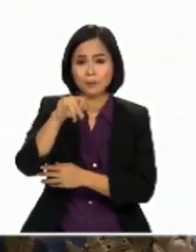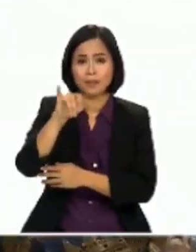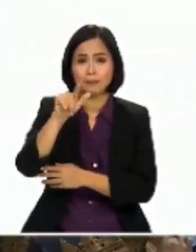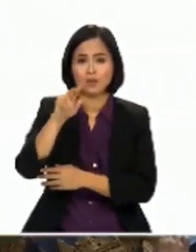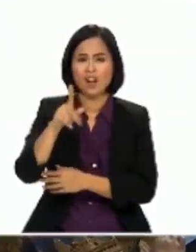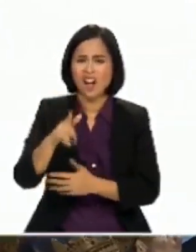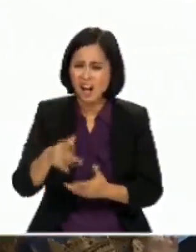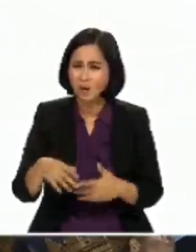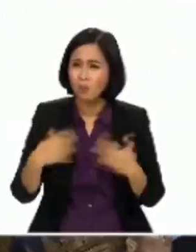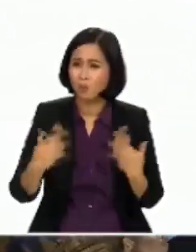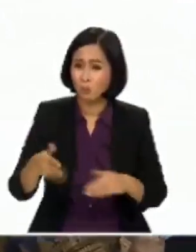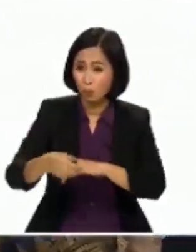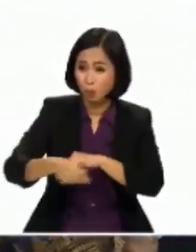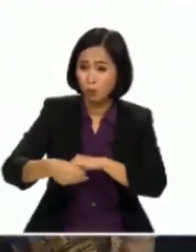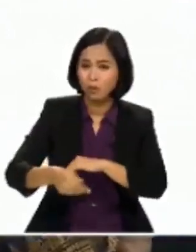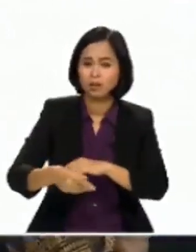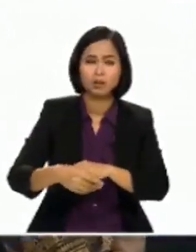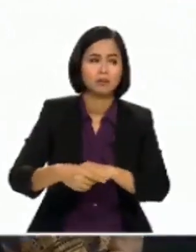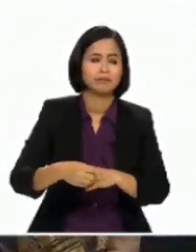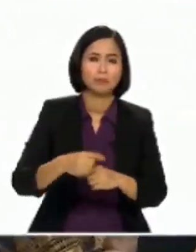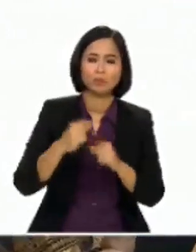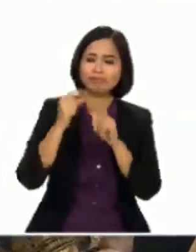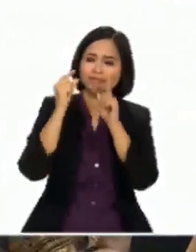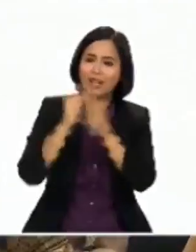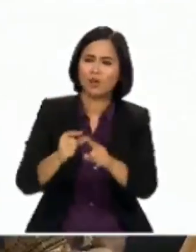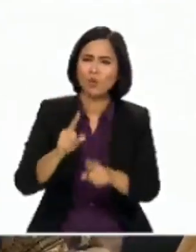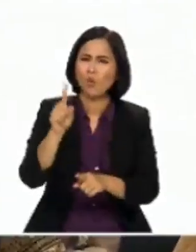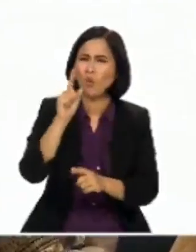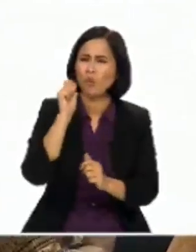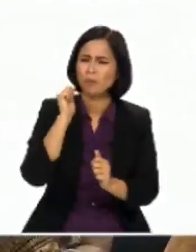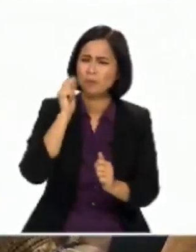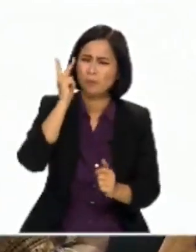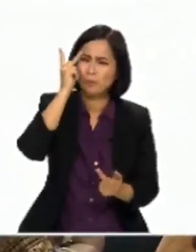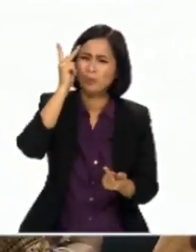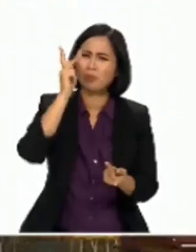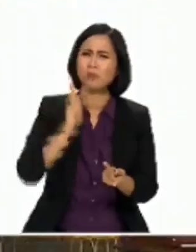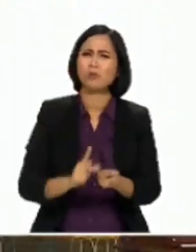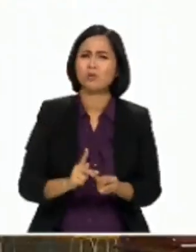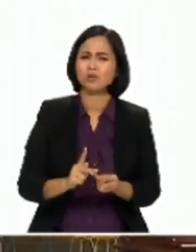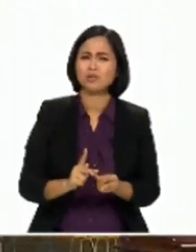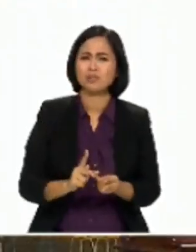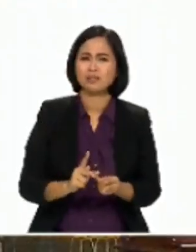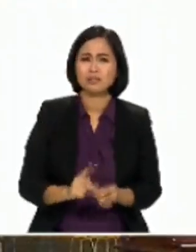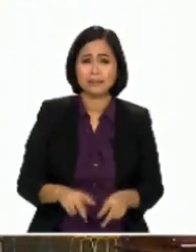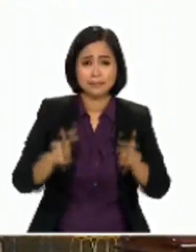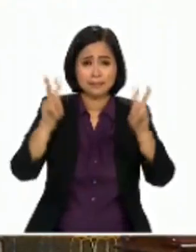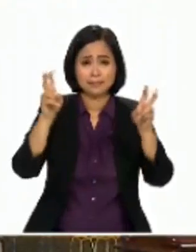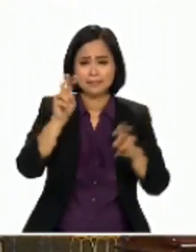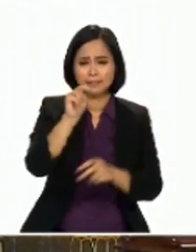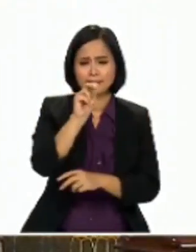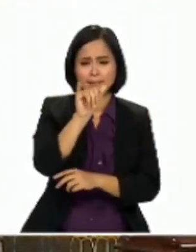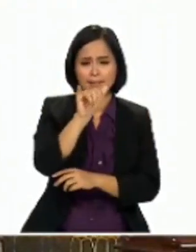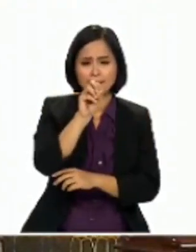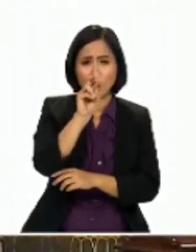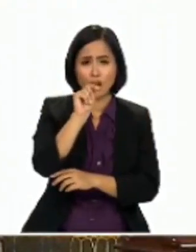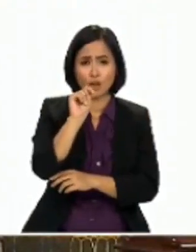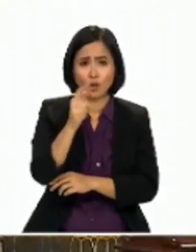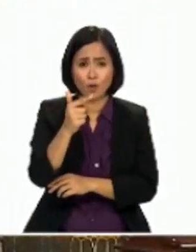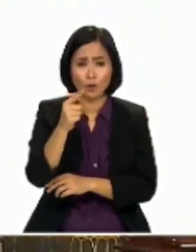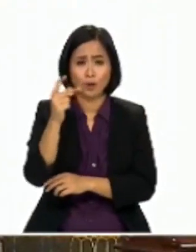nagsabi, anong kahulugan ng nayong Pilipino kung lagyan mo ng